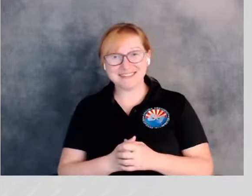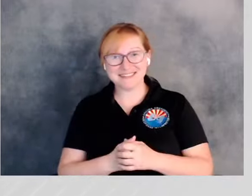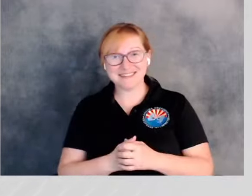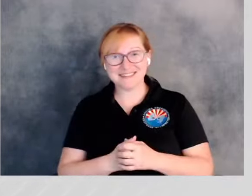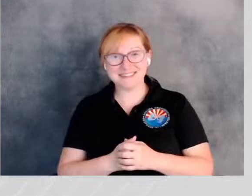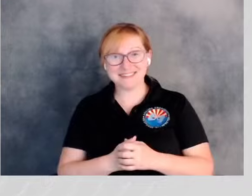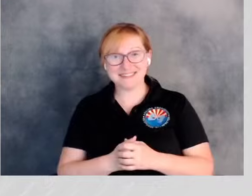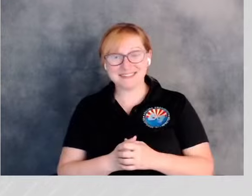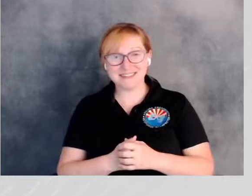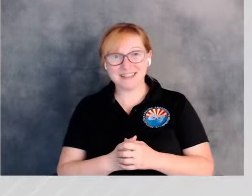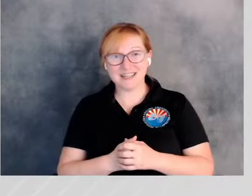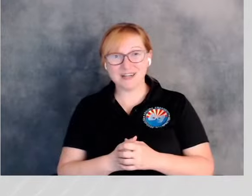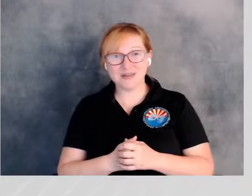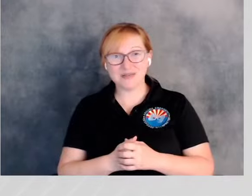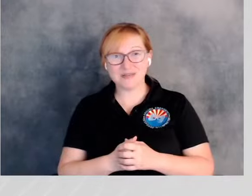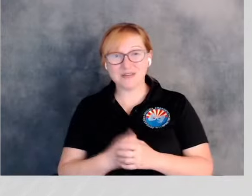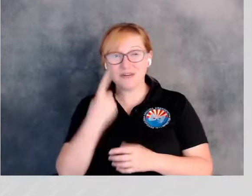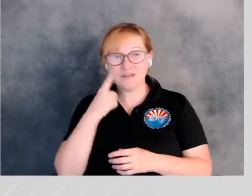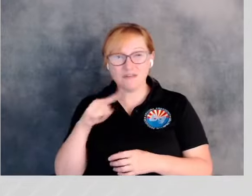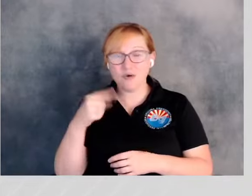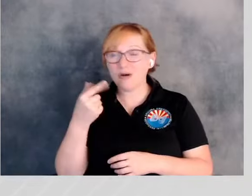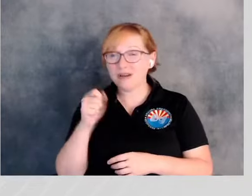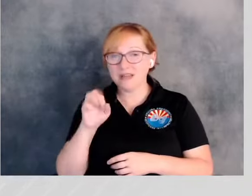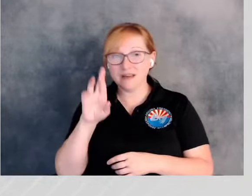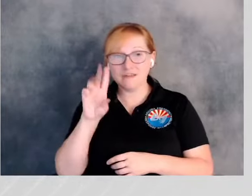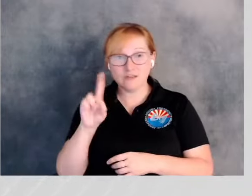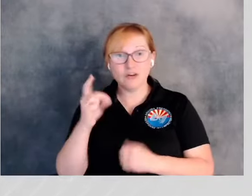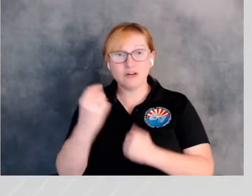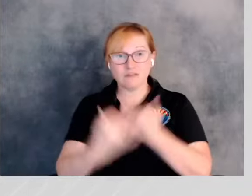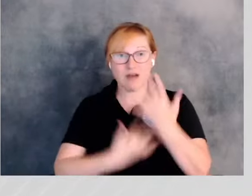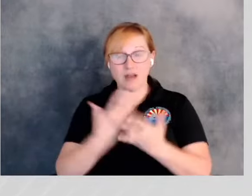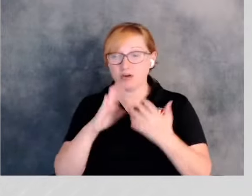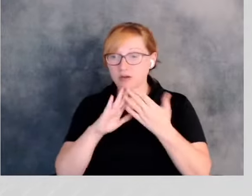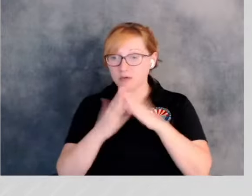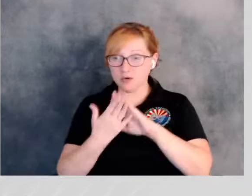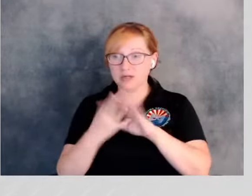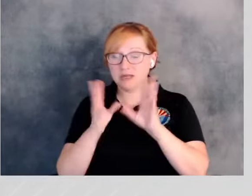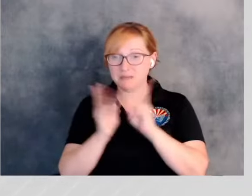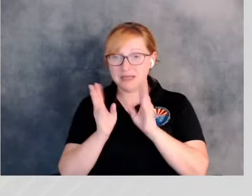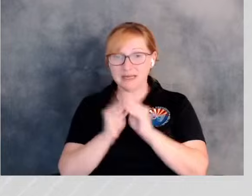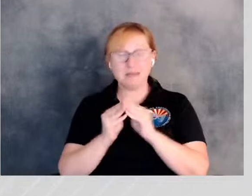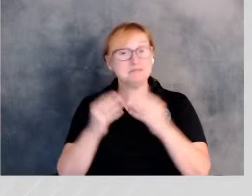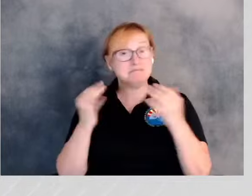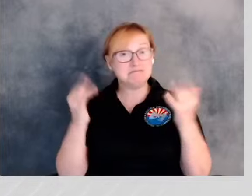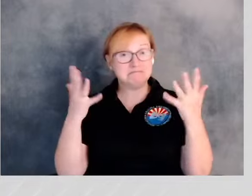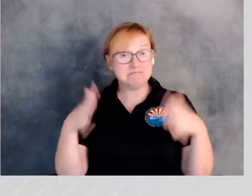our Gifford Fire Community Meeting, and this will conclude the meeting.